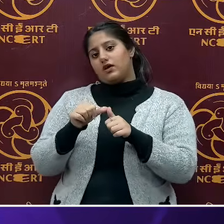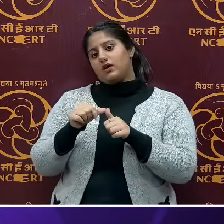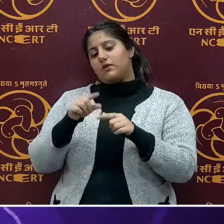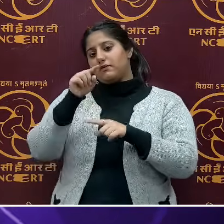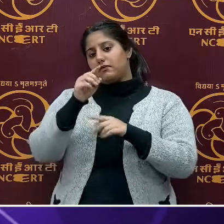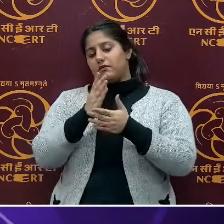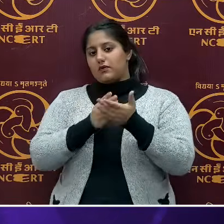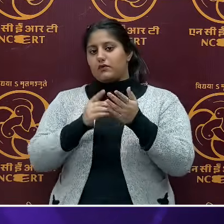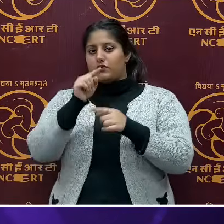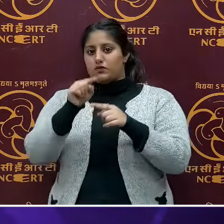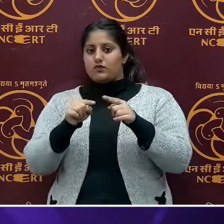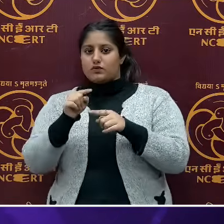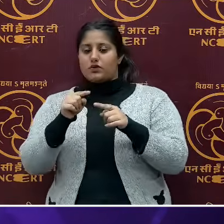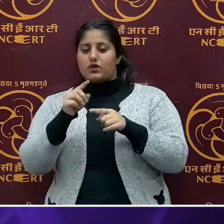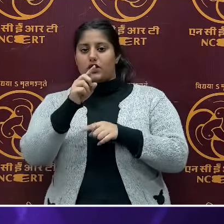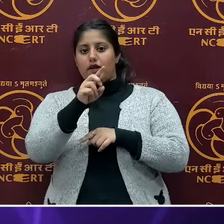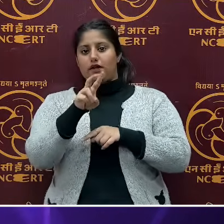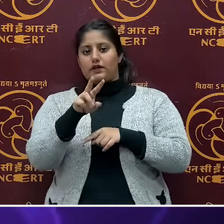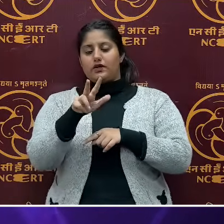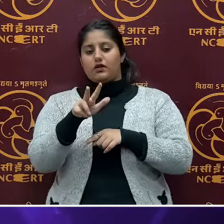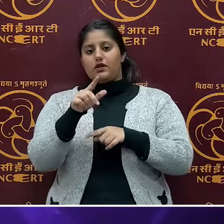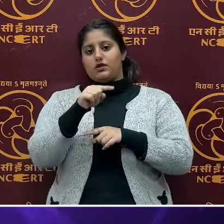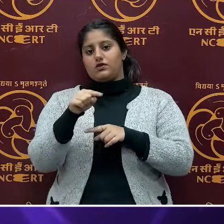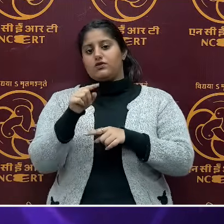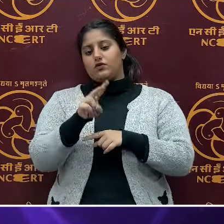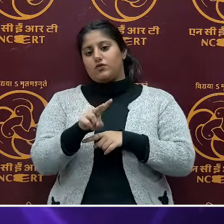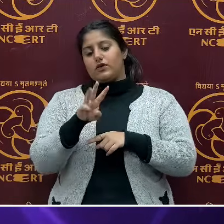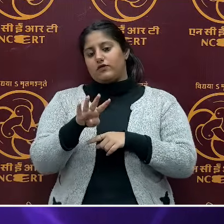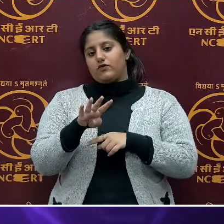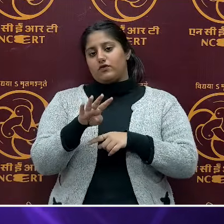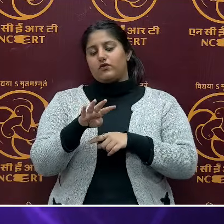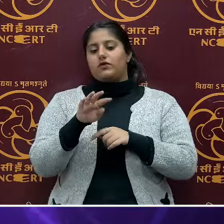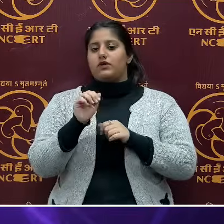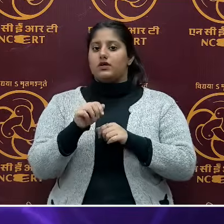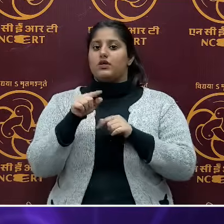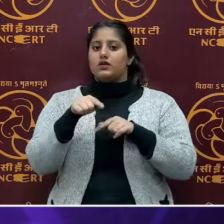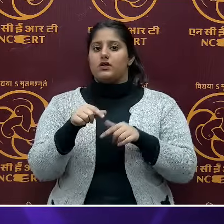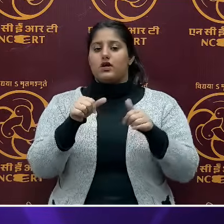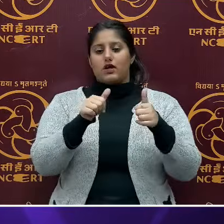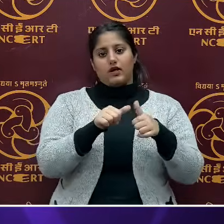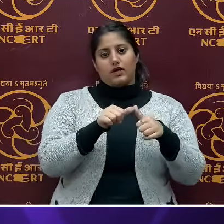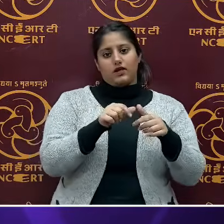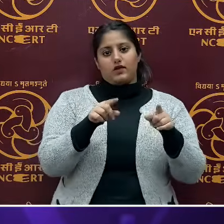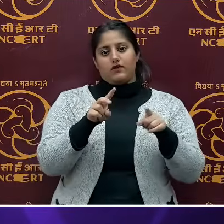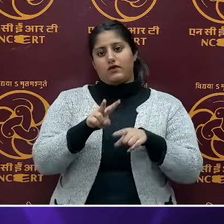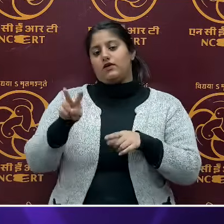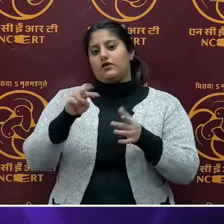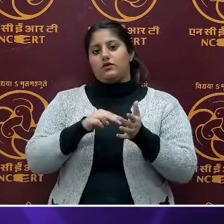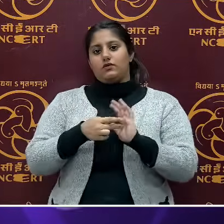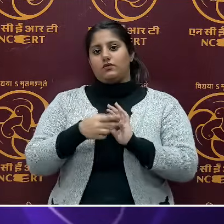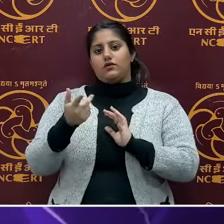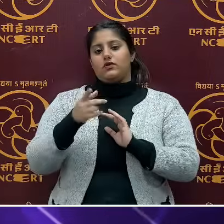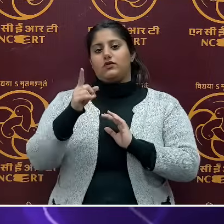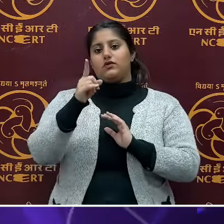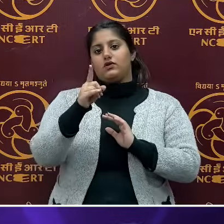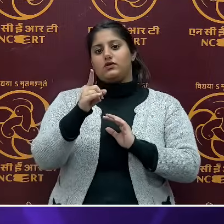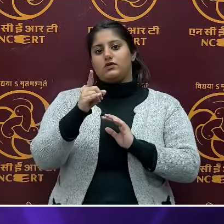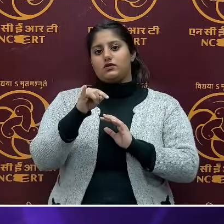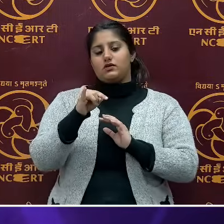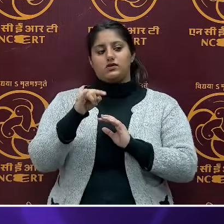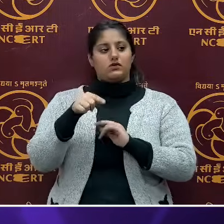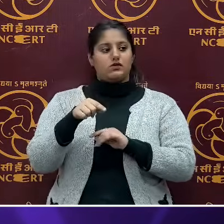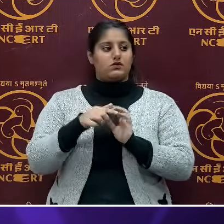to 18:24, where the value of A is 4, and here the value of A is 16. Okay. Now look here.